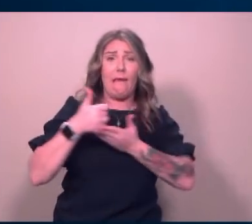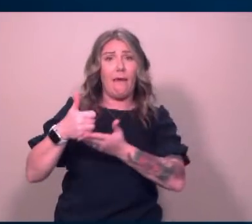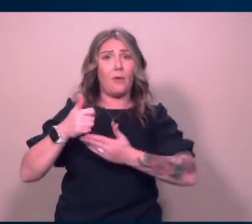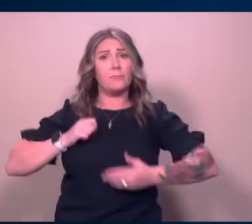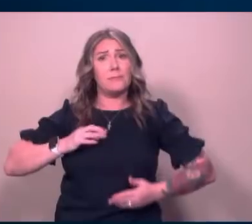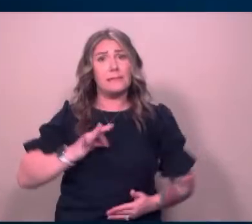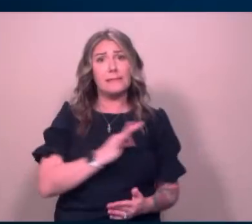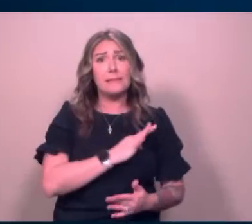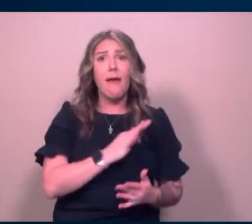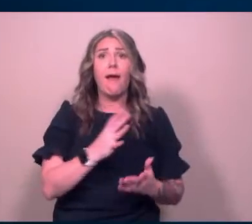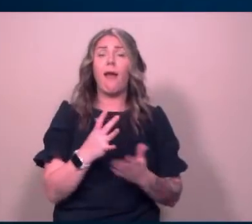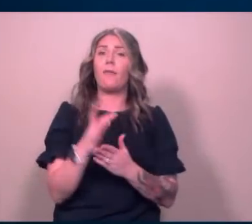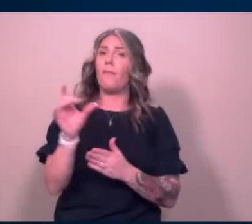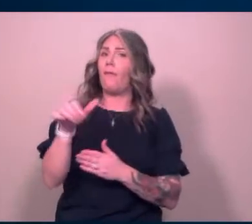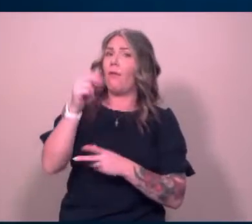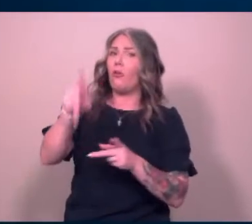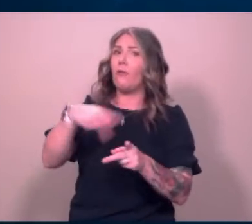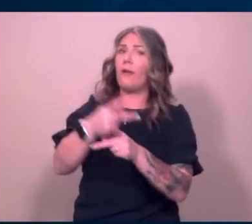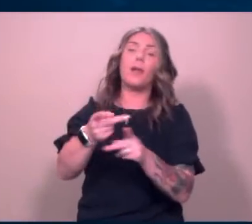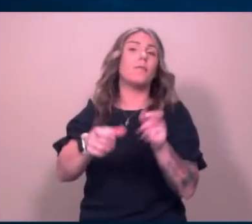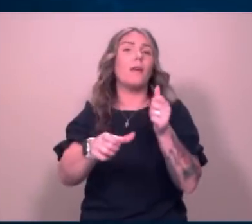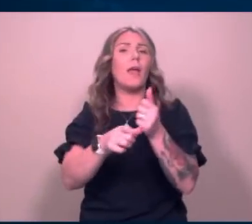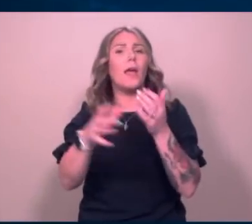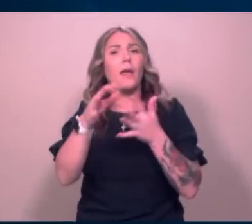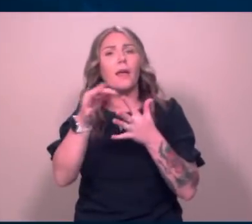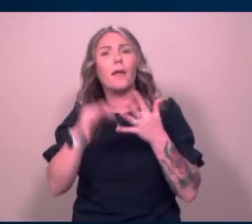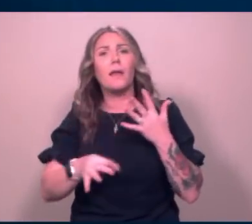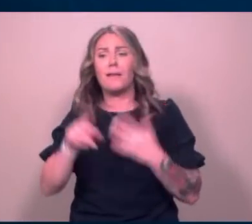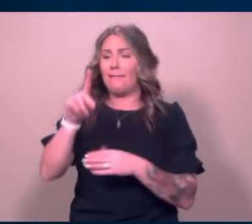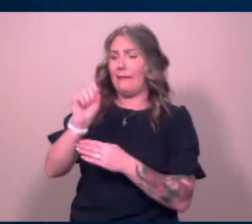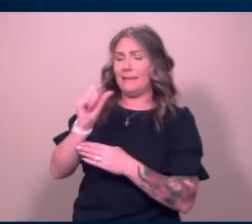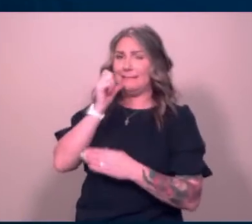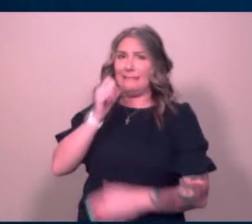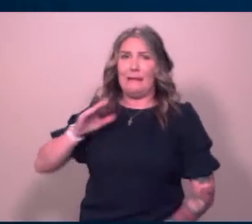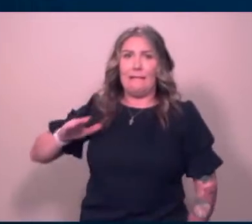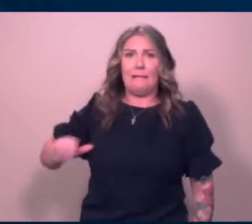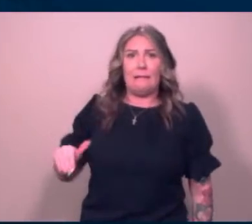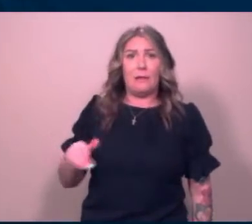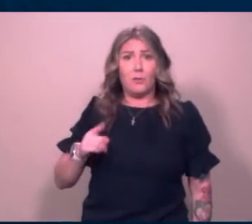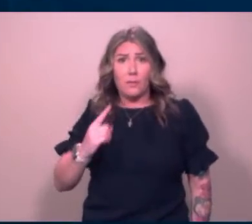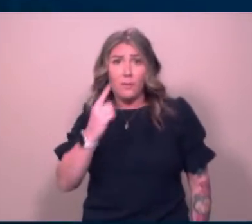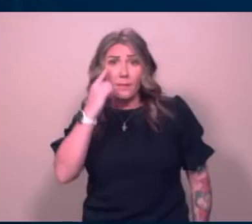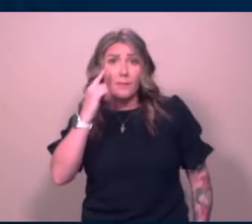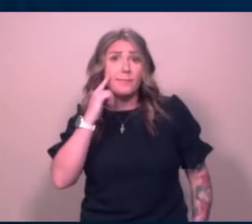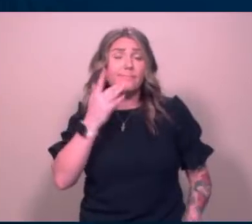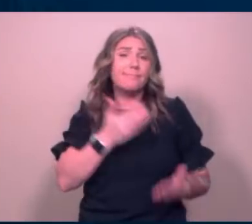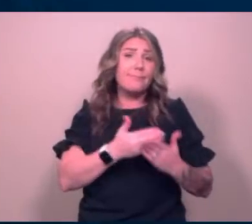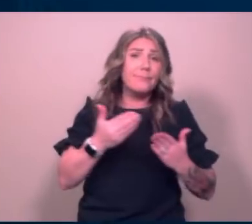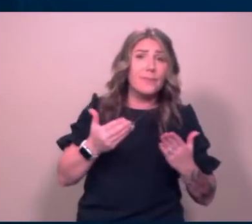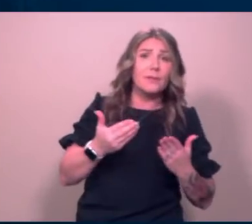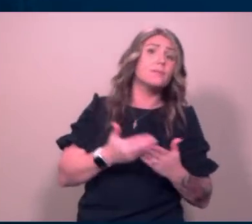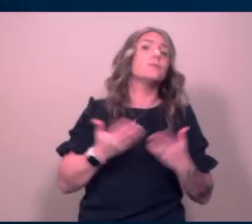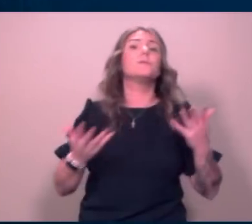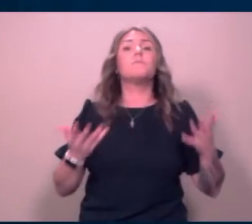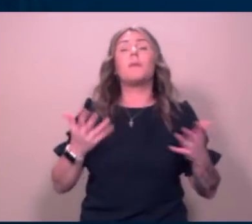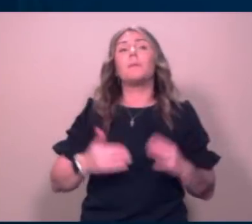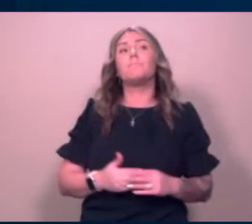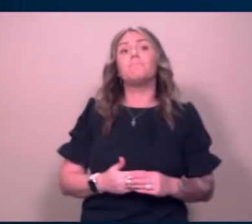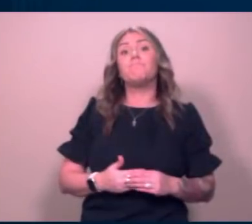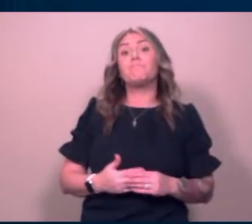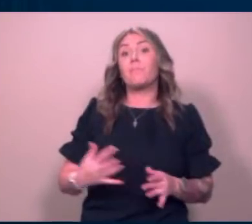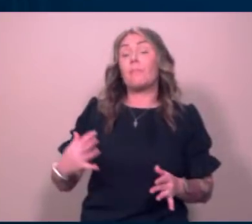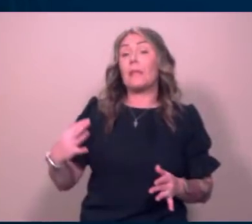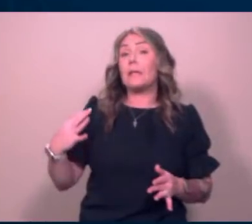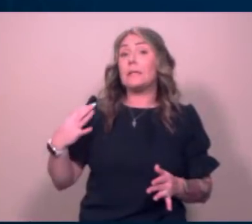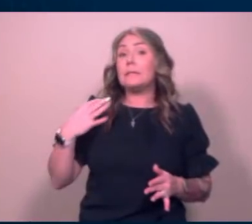staffing, other kinds of aid options. Kansas has not done that yet. Do you think that these are things that, elected